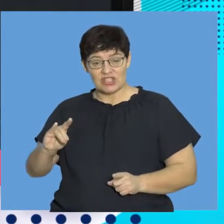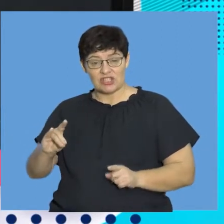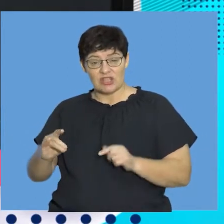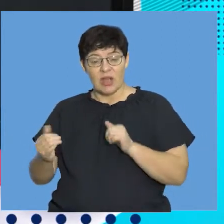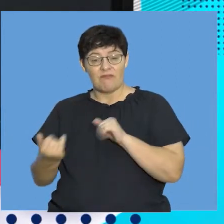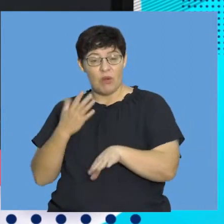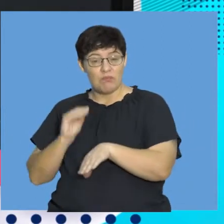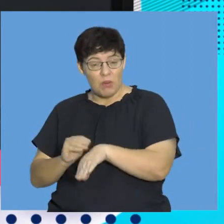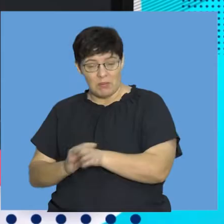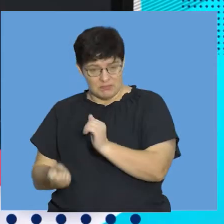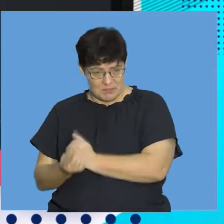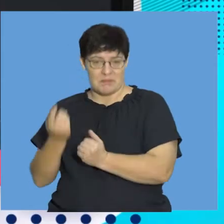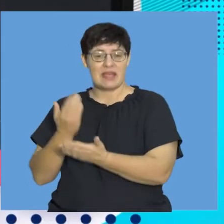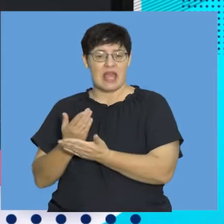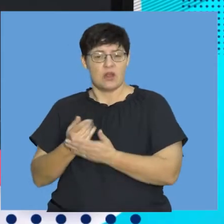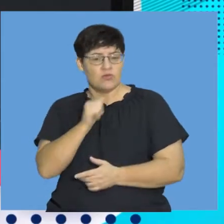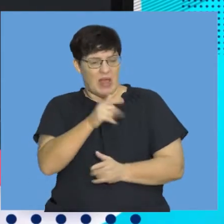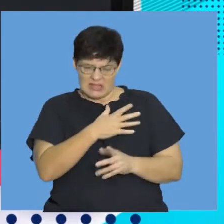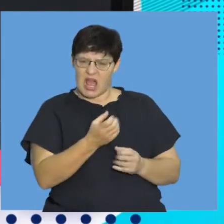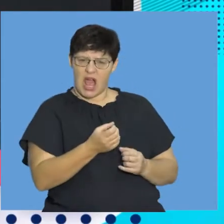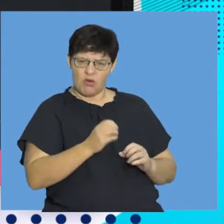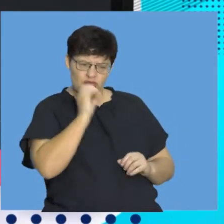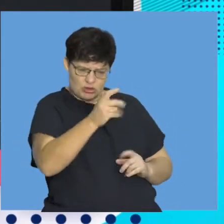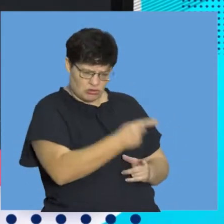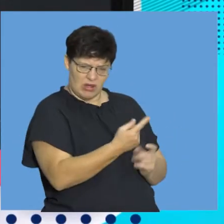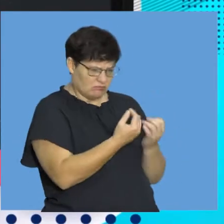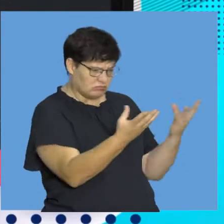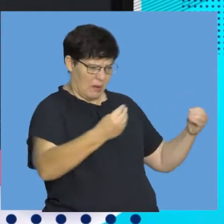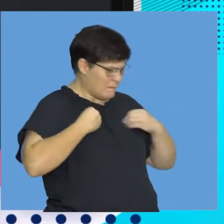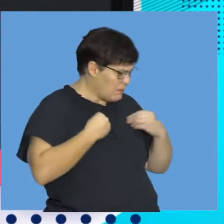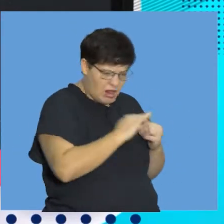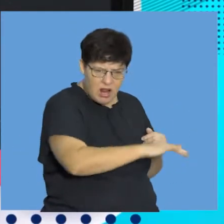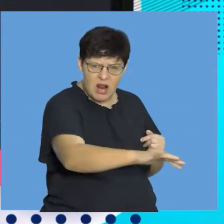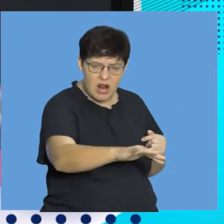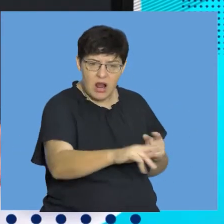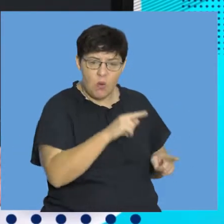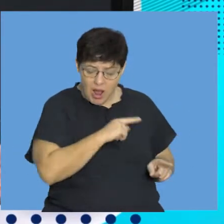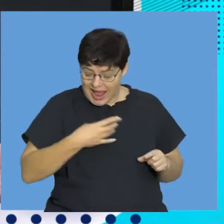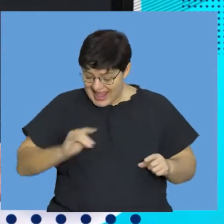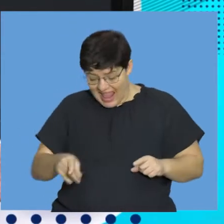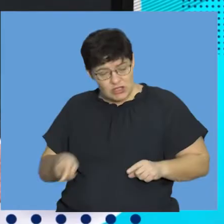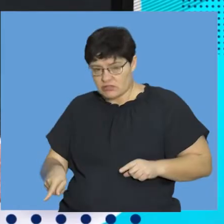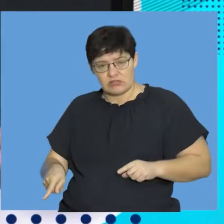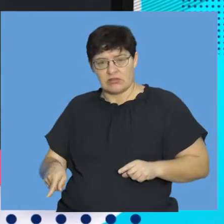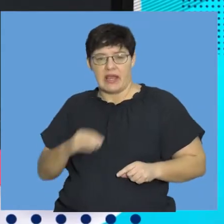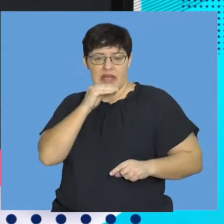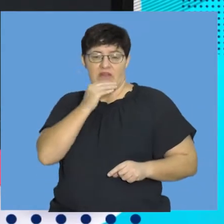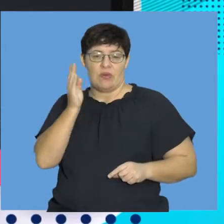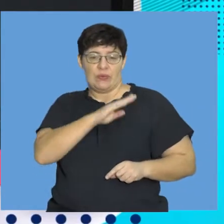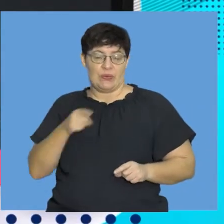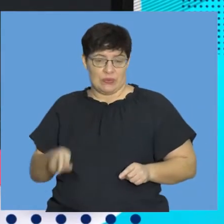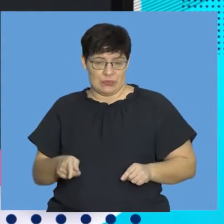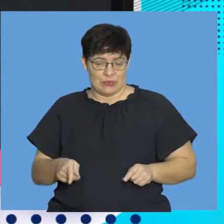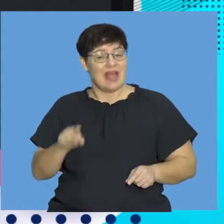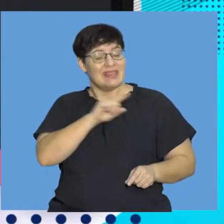a cash flow problem, meaning the cash budget is not in sync. And that is